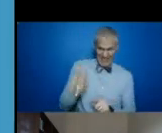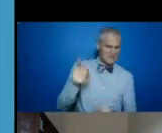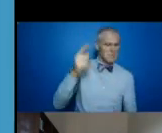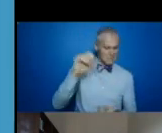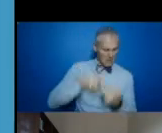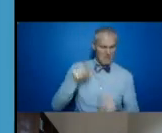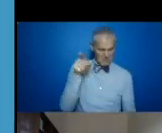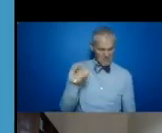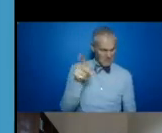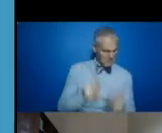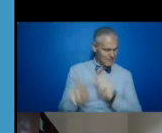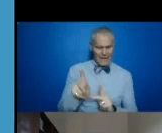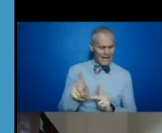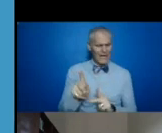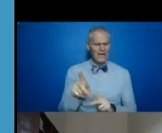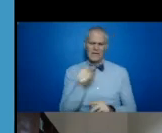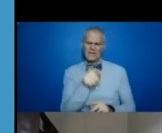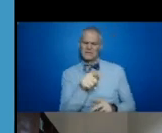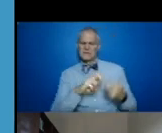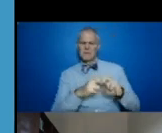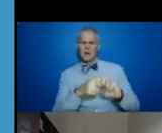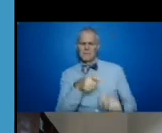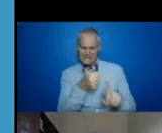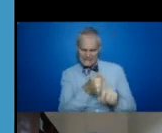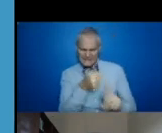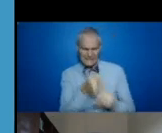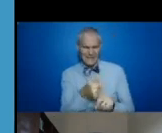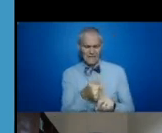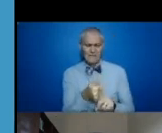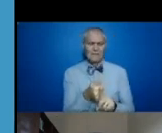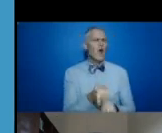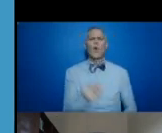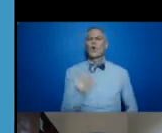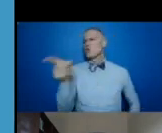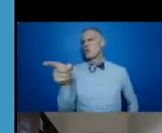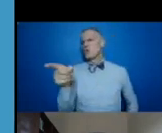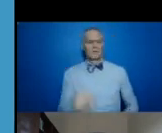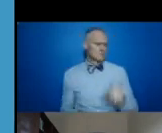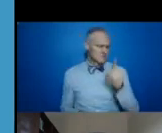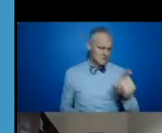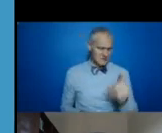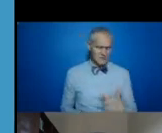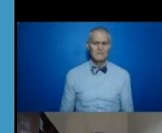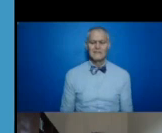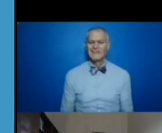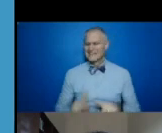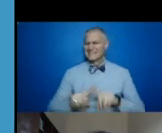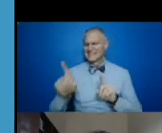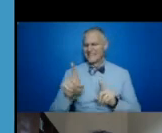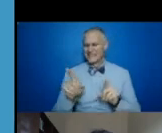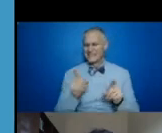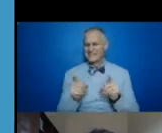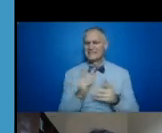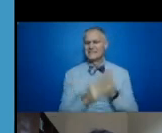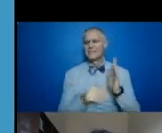problem is the problem. How do we name the problem? We need people. If everybody, this is one of the differences between some of the other